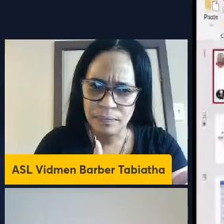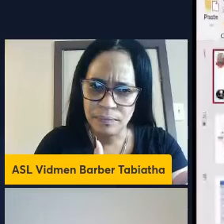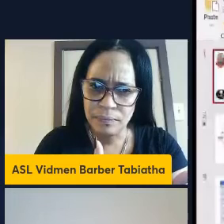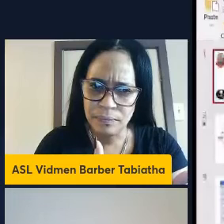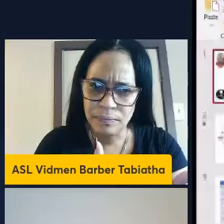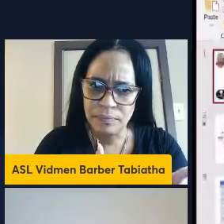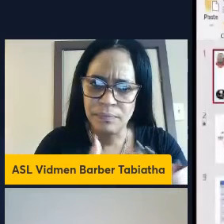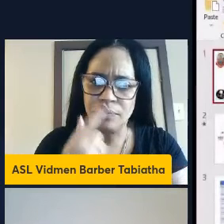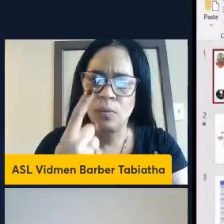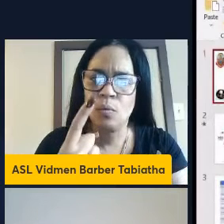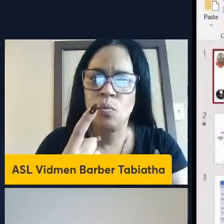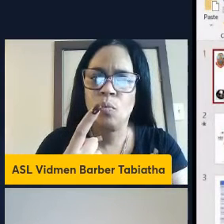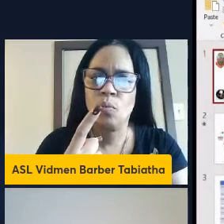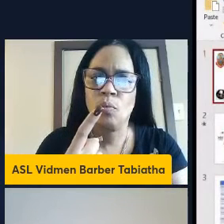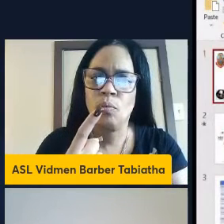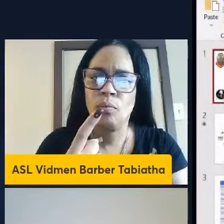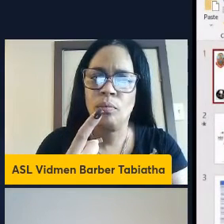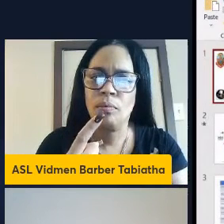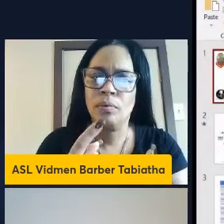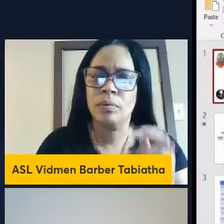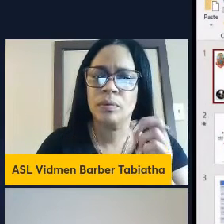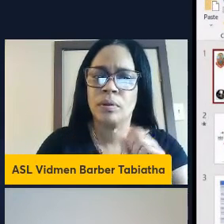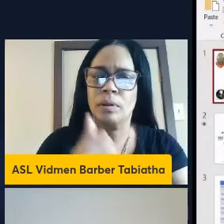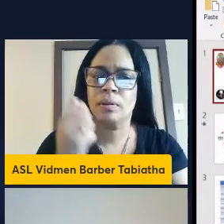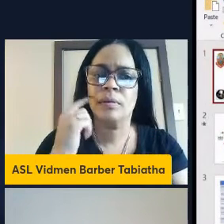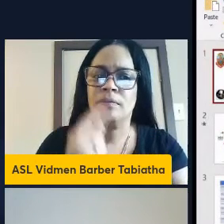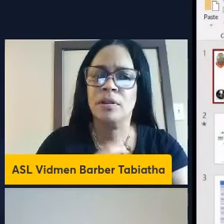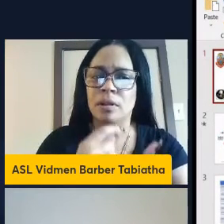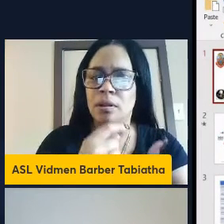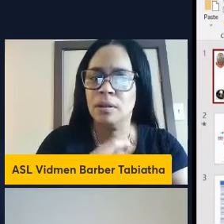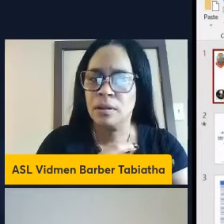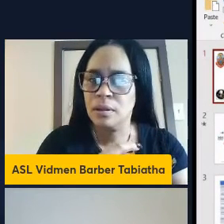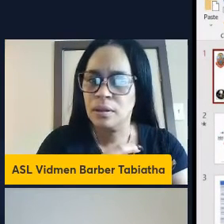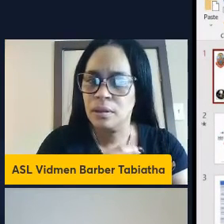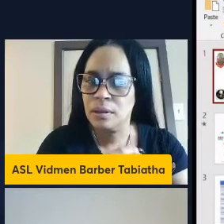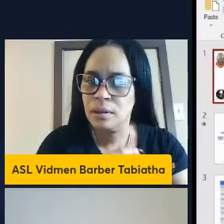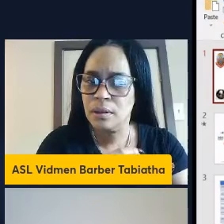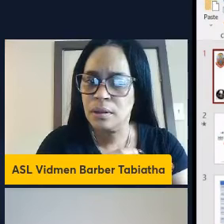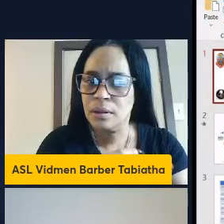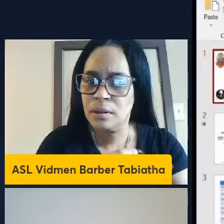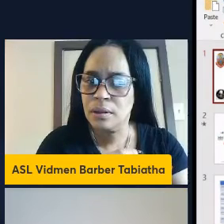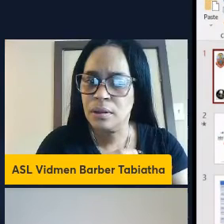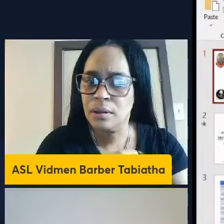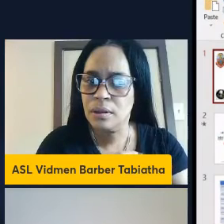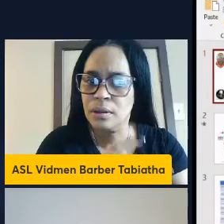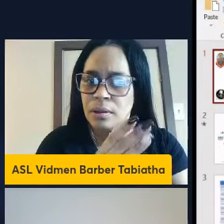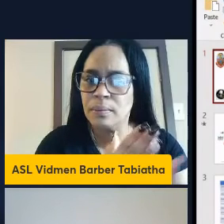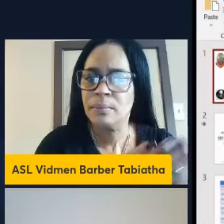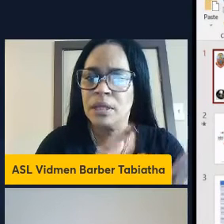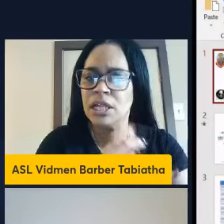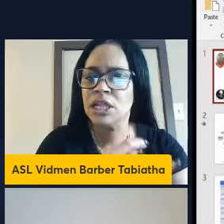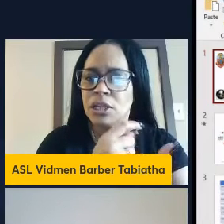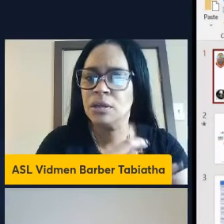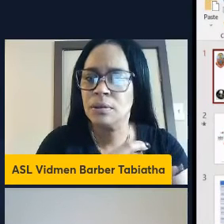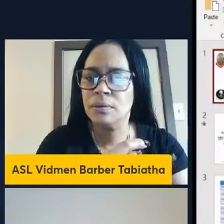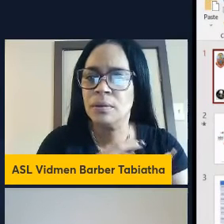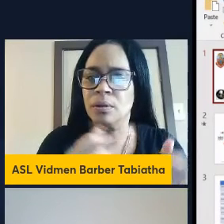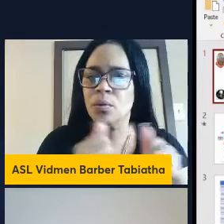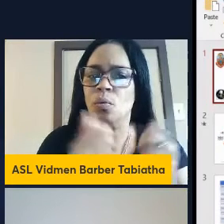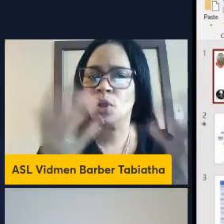one of the major player in cell immunotherapy is actually the chimeric antigen receptor T-cell therapy, in which